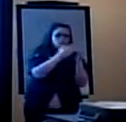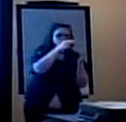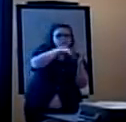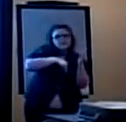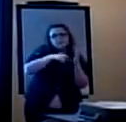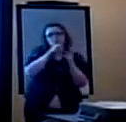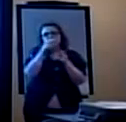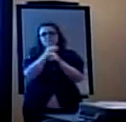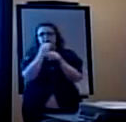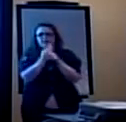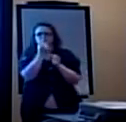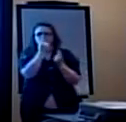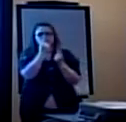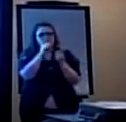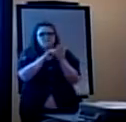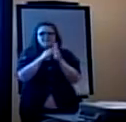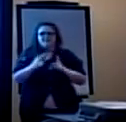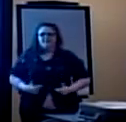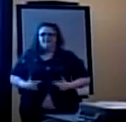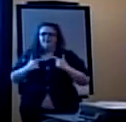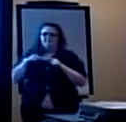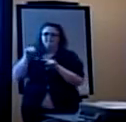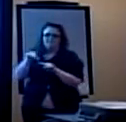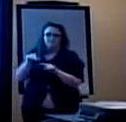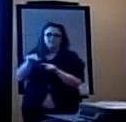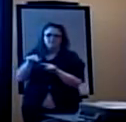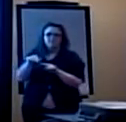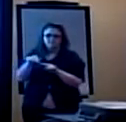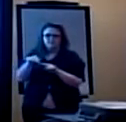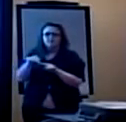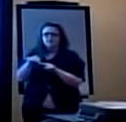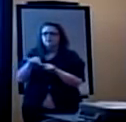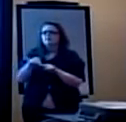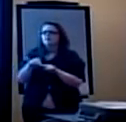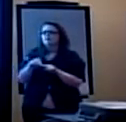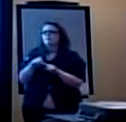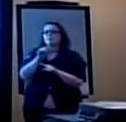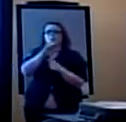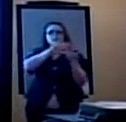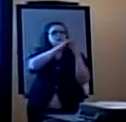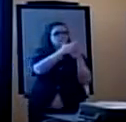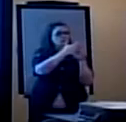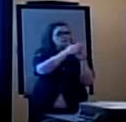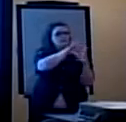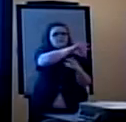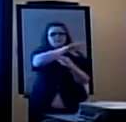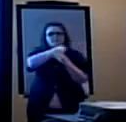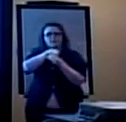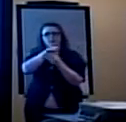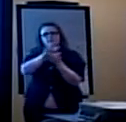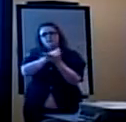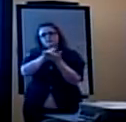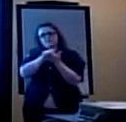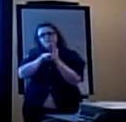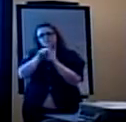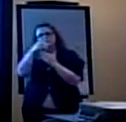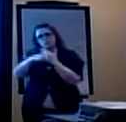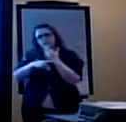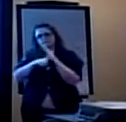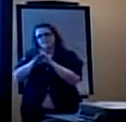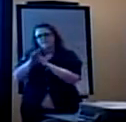it's an approach to everyday life. They often call for integrating the community into a lot of literacy programs. Now, literacy,